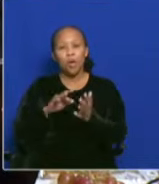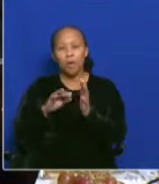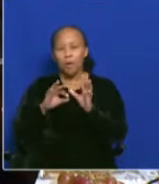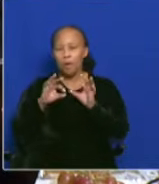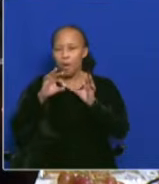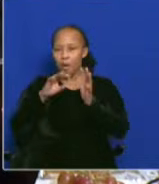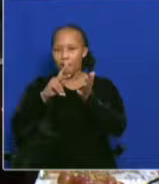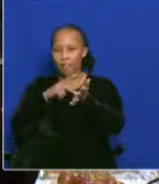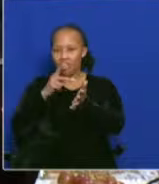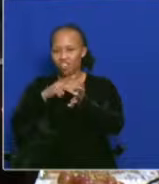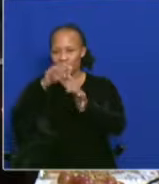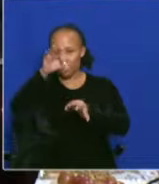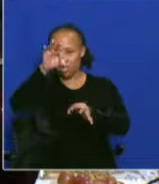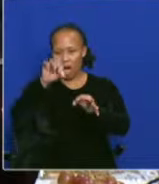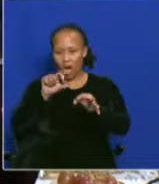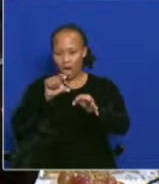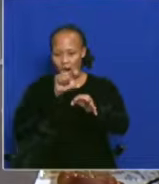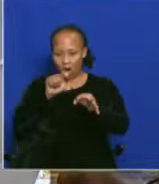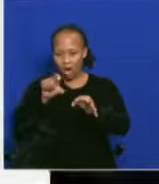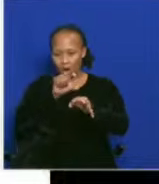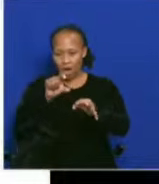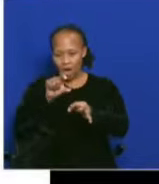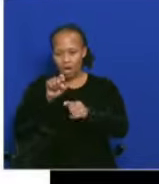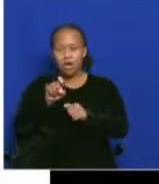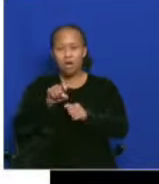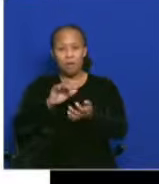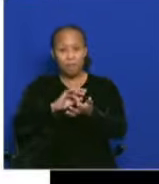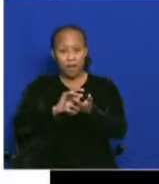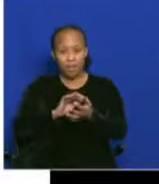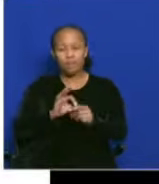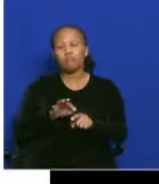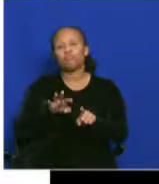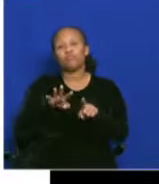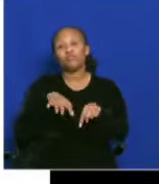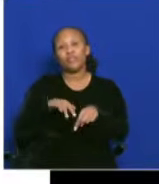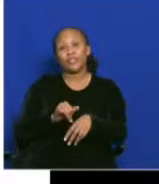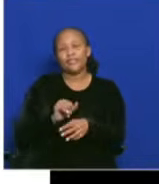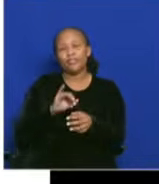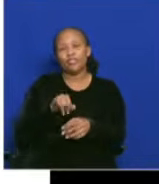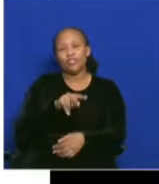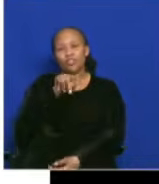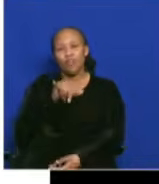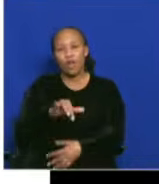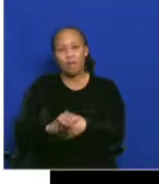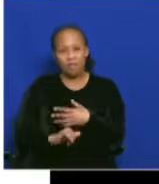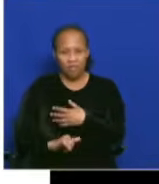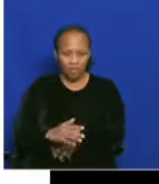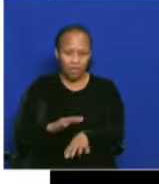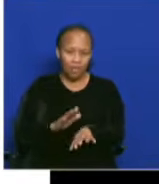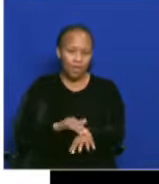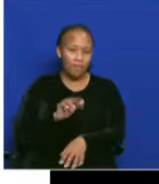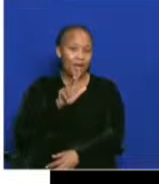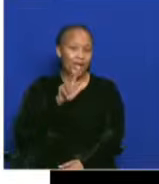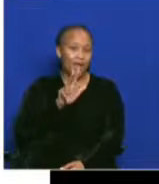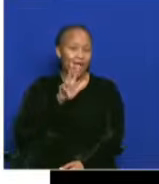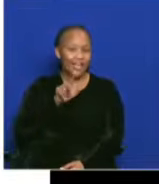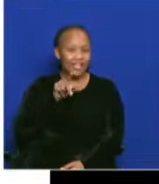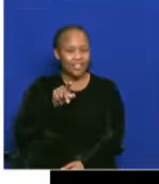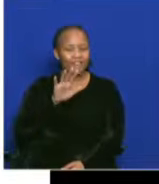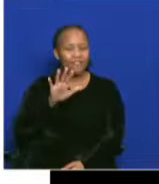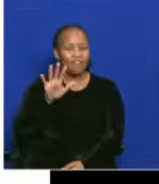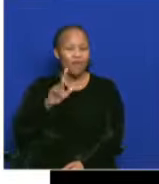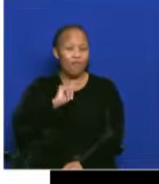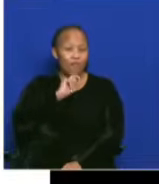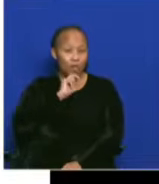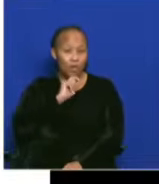sorry, it's not 13 July, it's actually 14 July. At 8:55 a.m., Mr. Sayed sends General